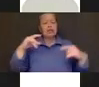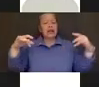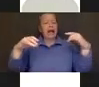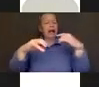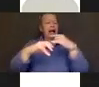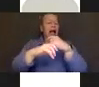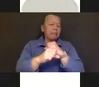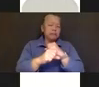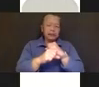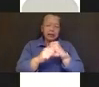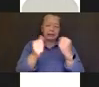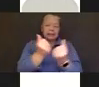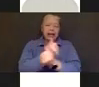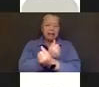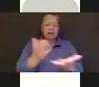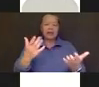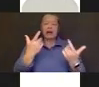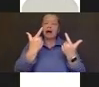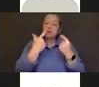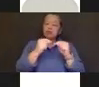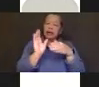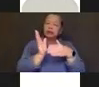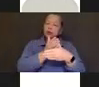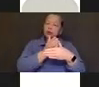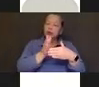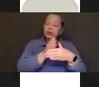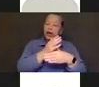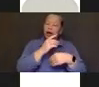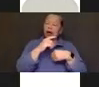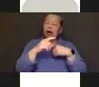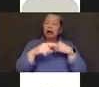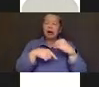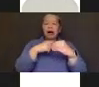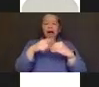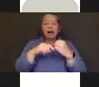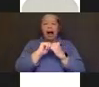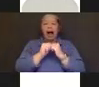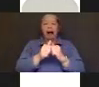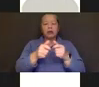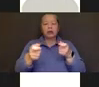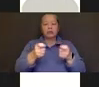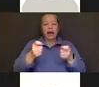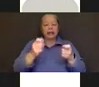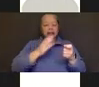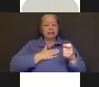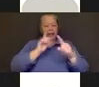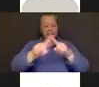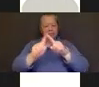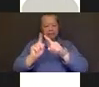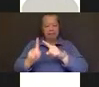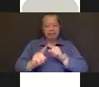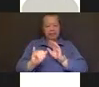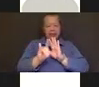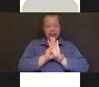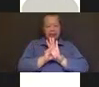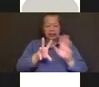like, everything I'm trying to communicate in terms of managing all of my identities. So she